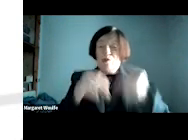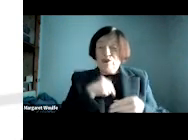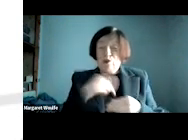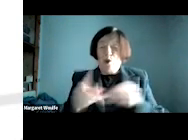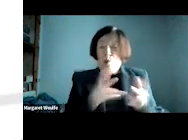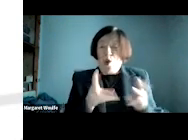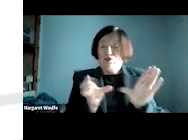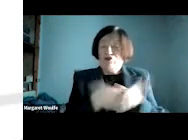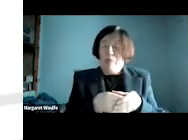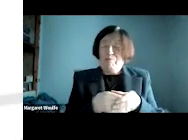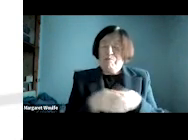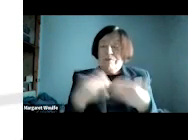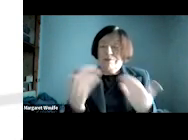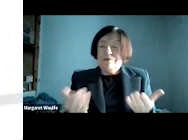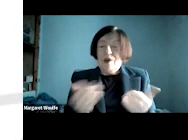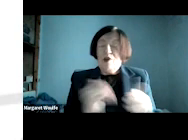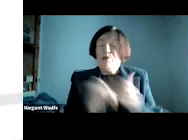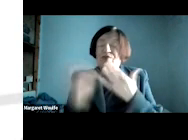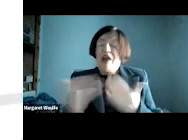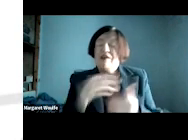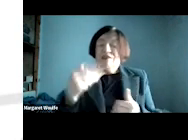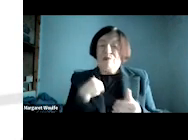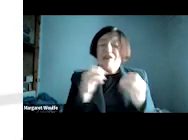workshop, or you know, providing us with